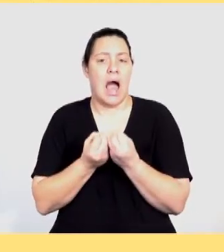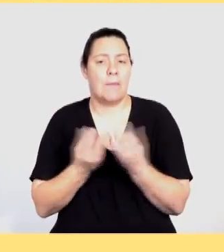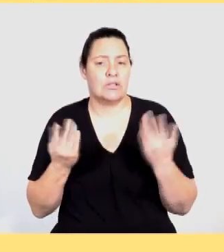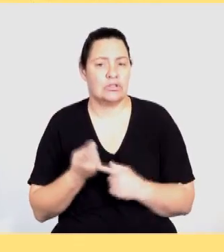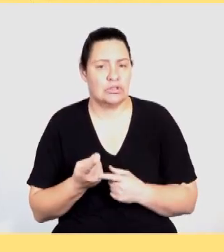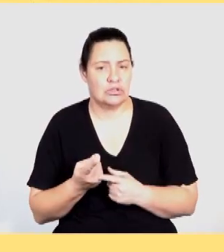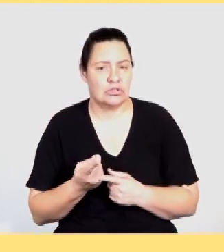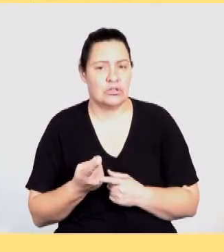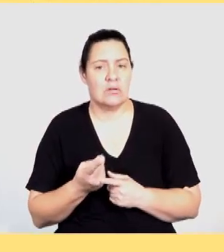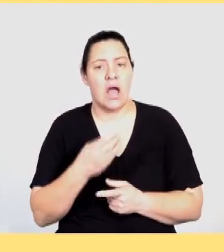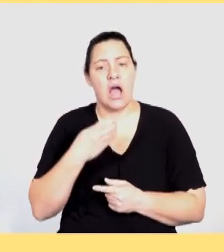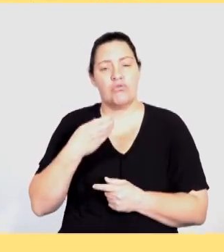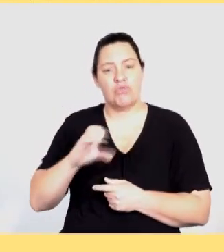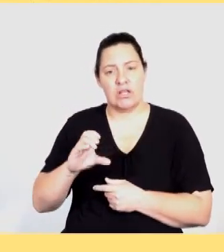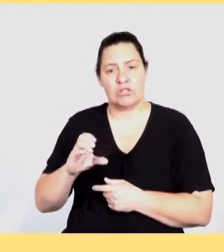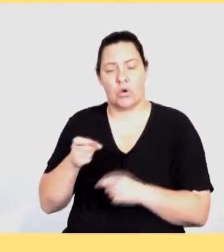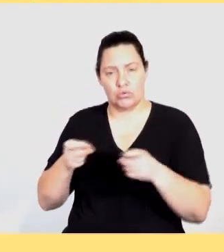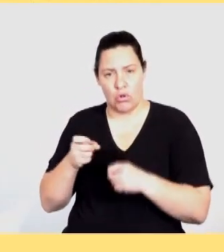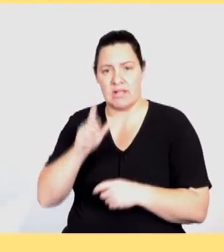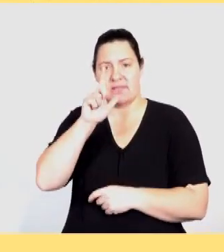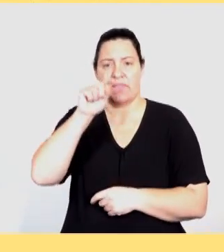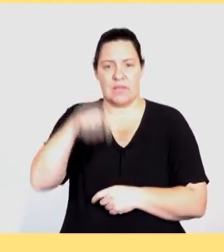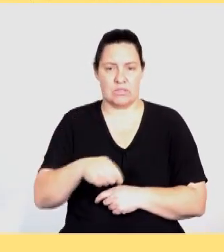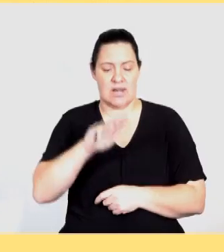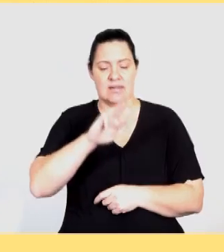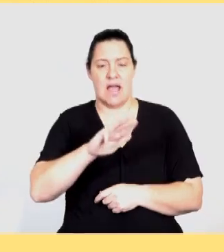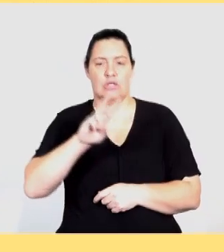then how much goes to my creditors control?